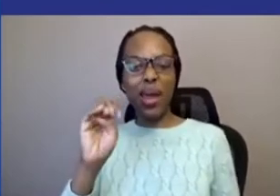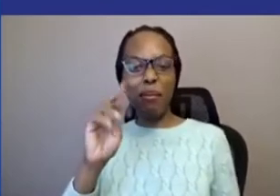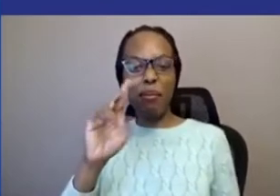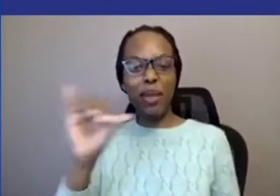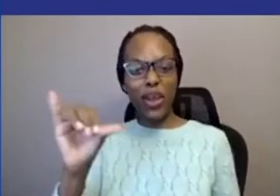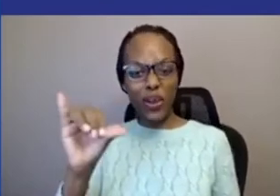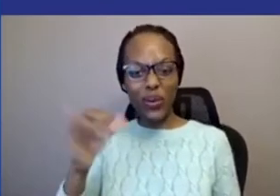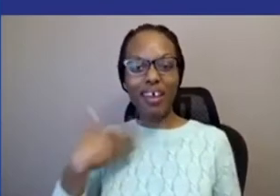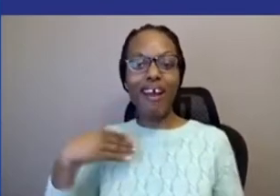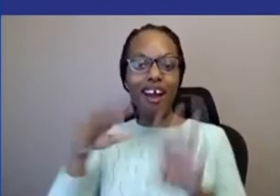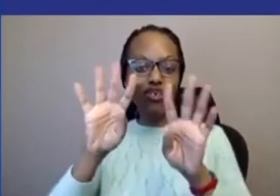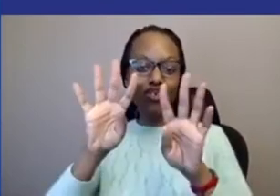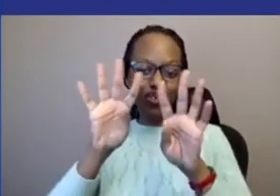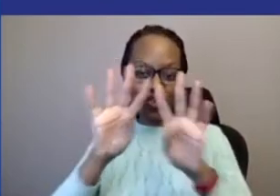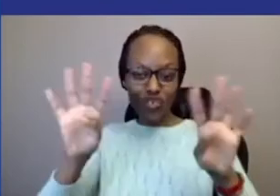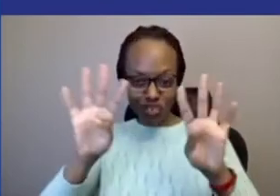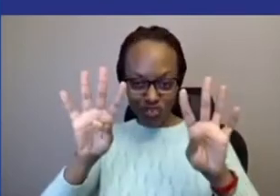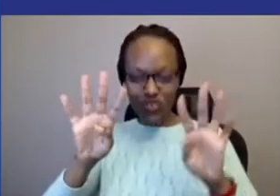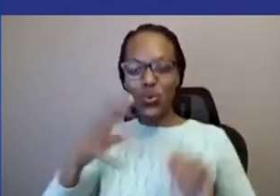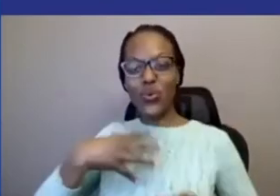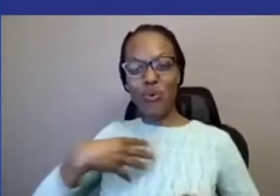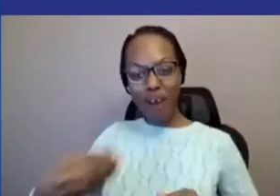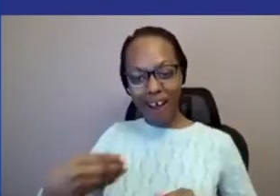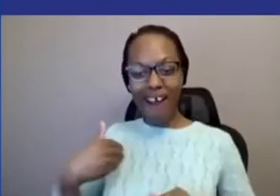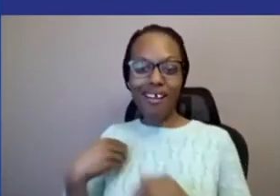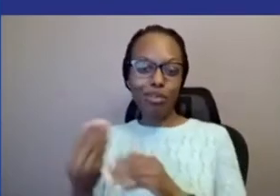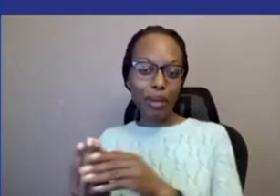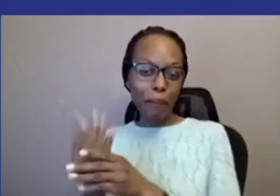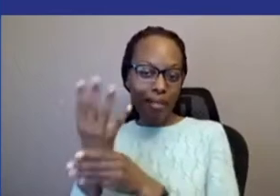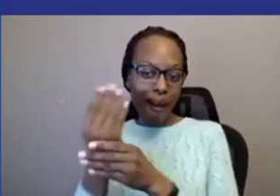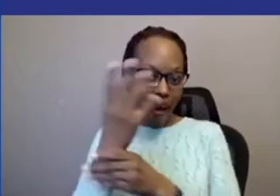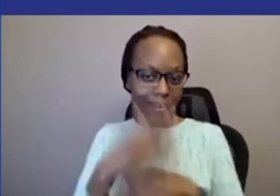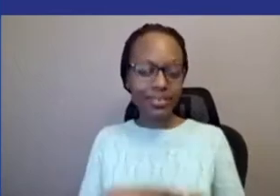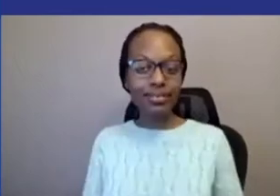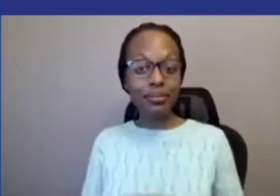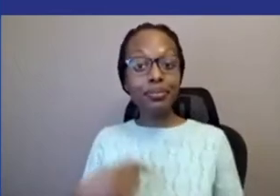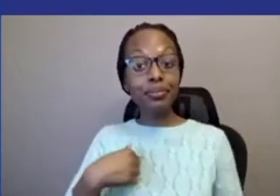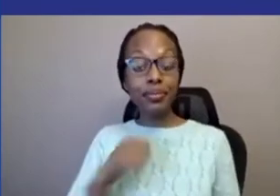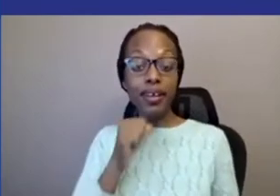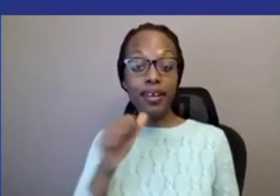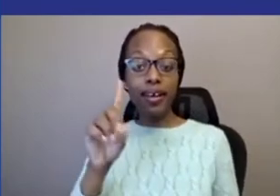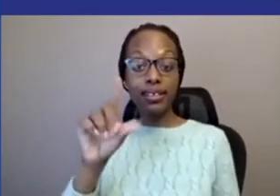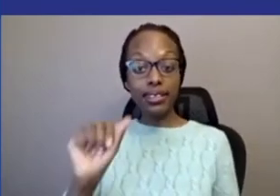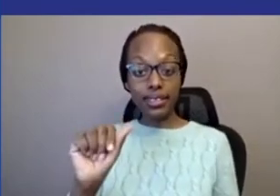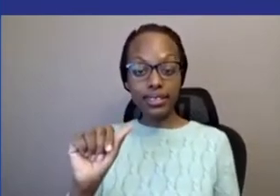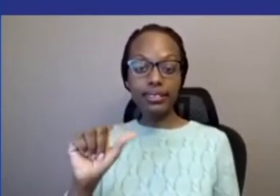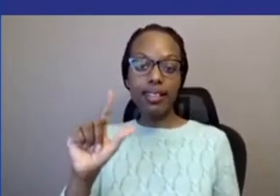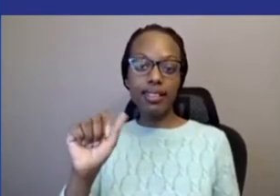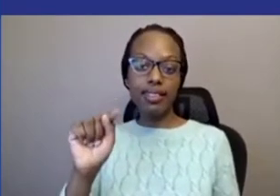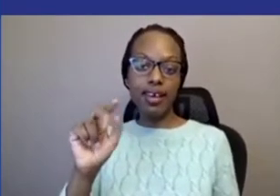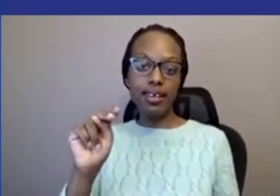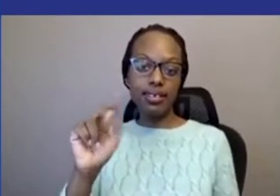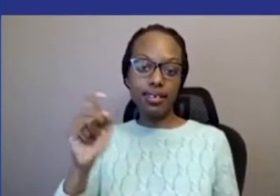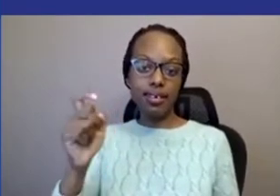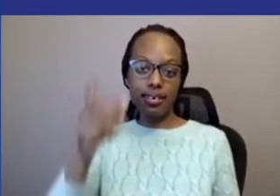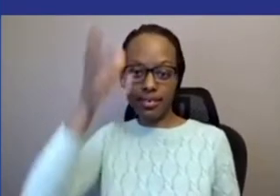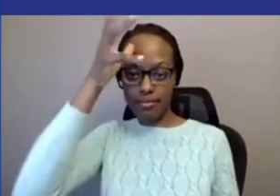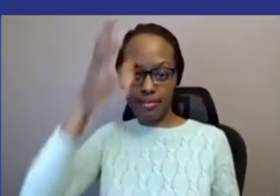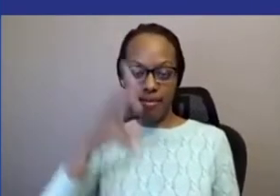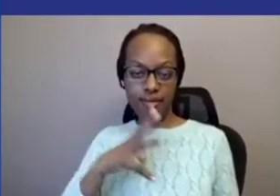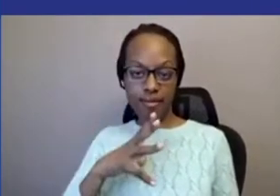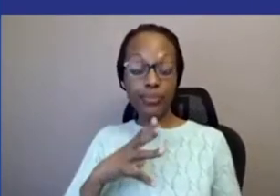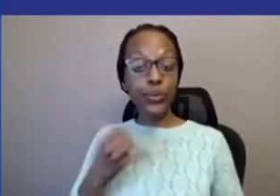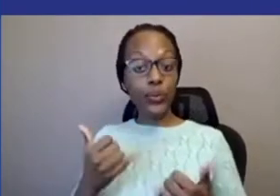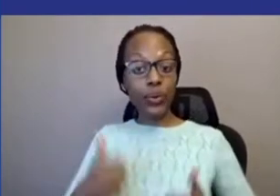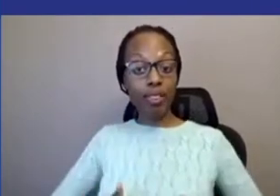curtain with plants. I am a non-disabled Latinx man, and I currently reside